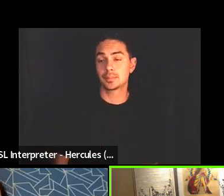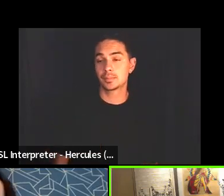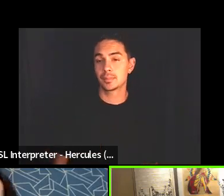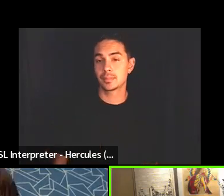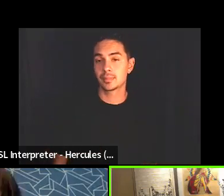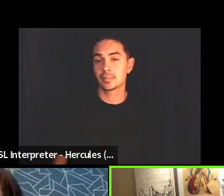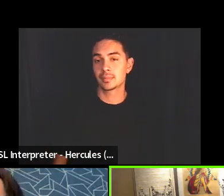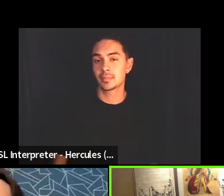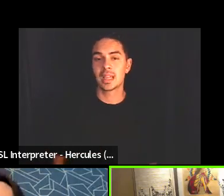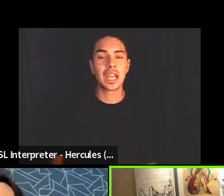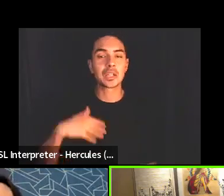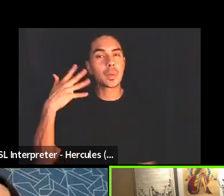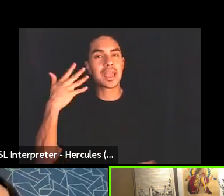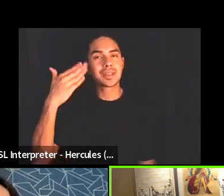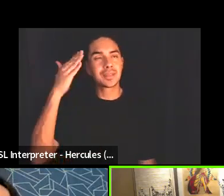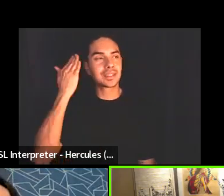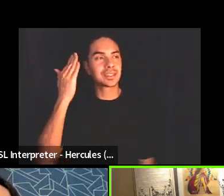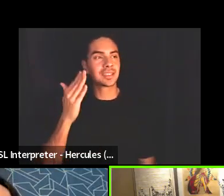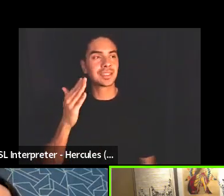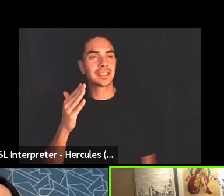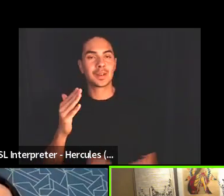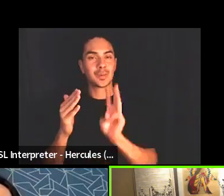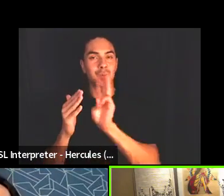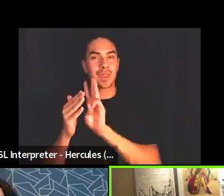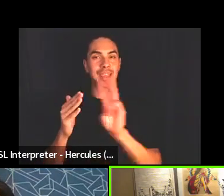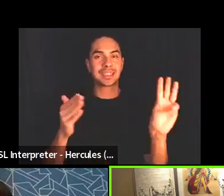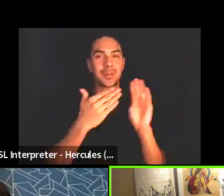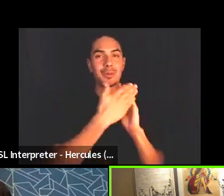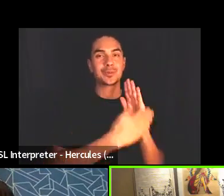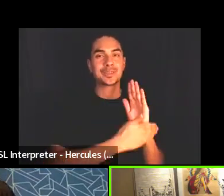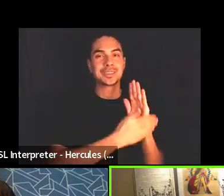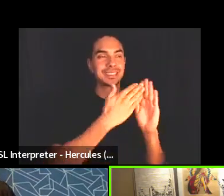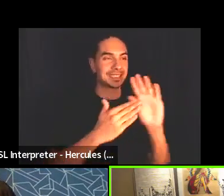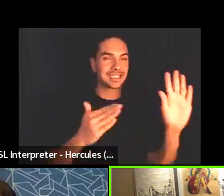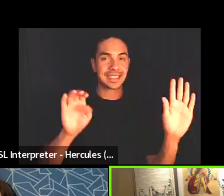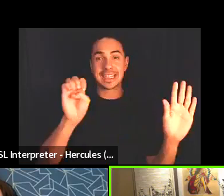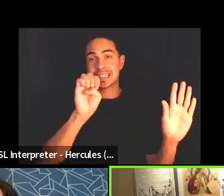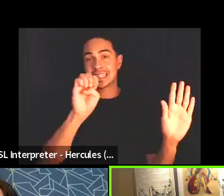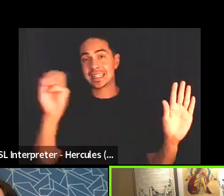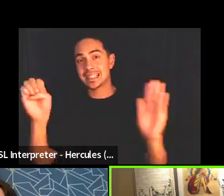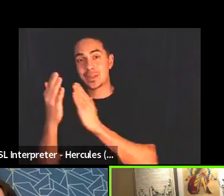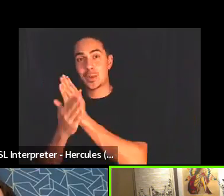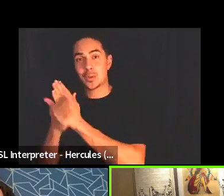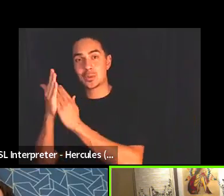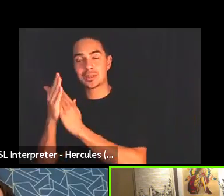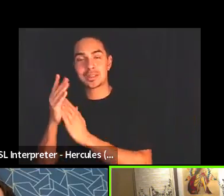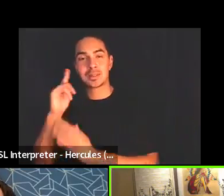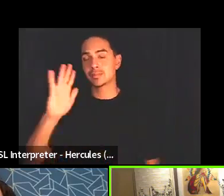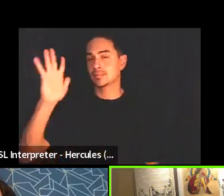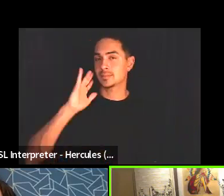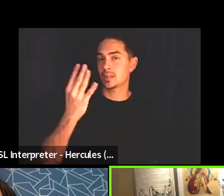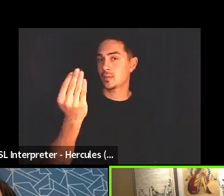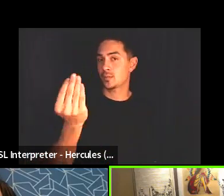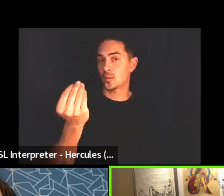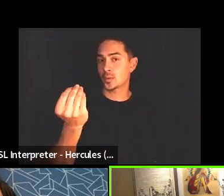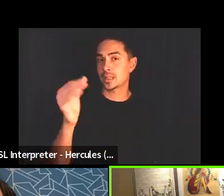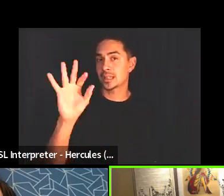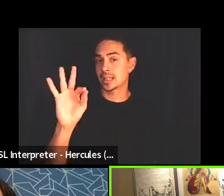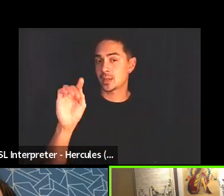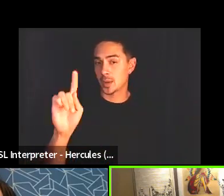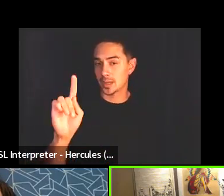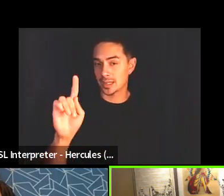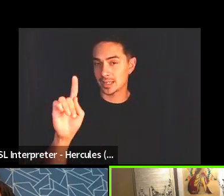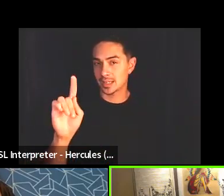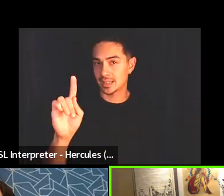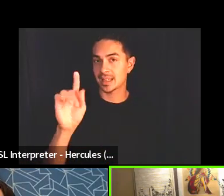to the East Coast, when these tribal communities that were colonized in 1491, man,